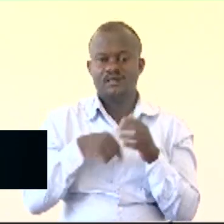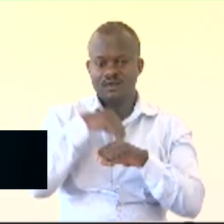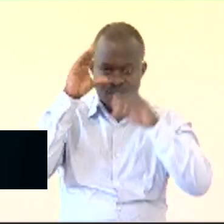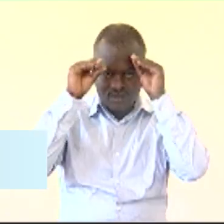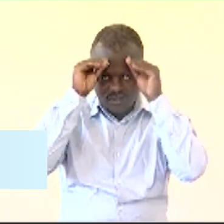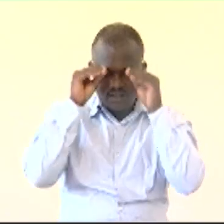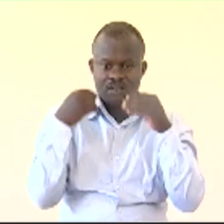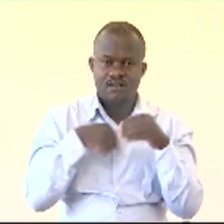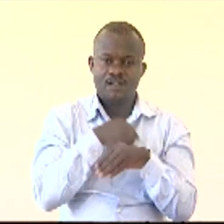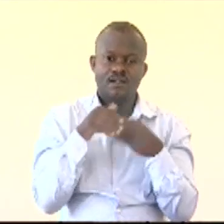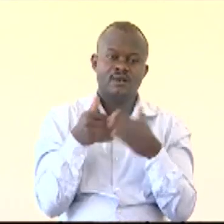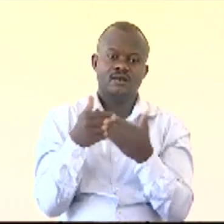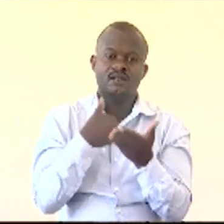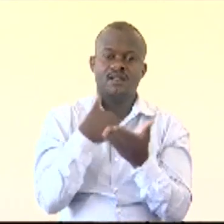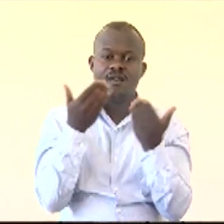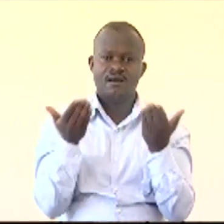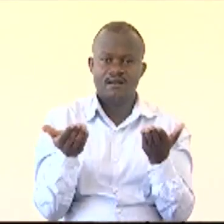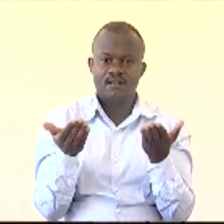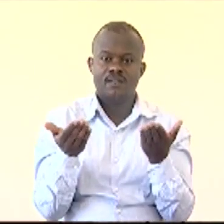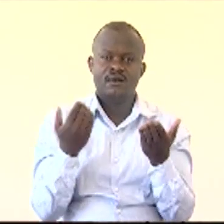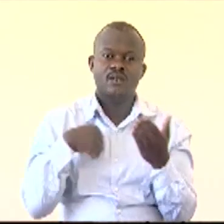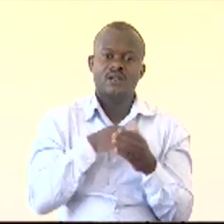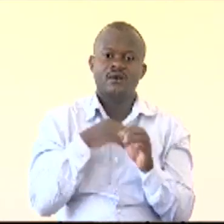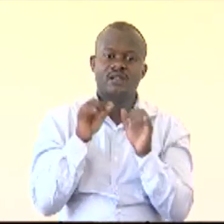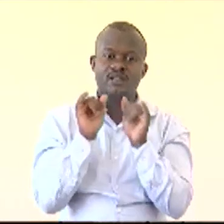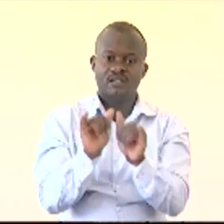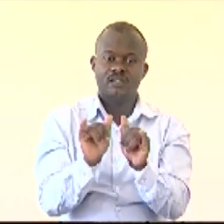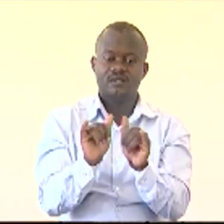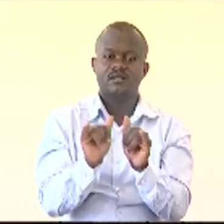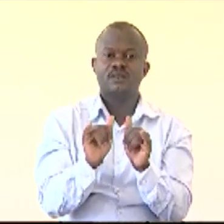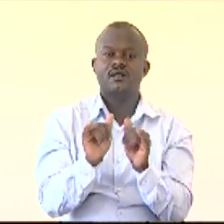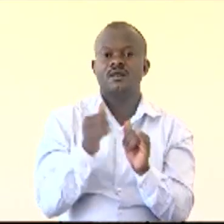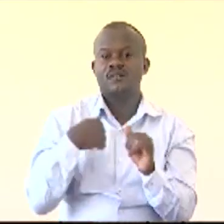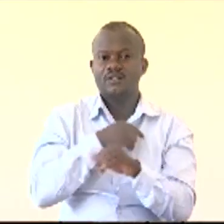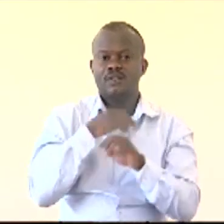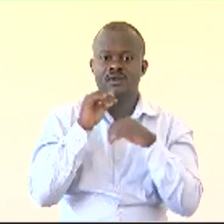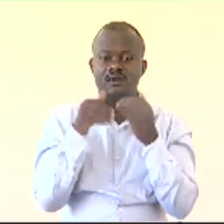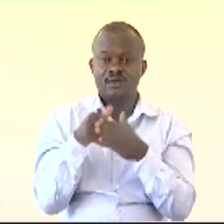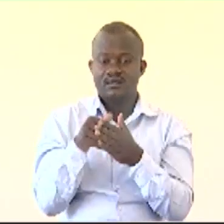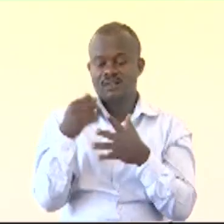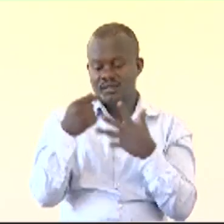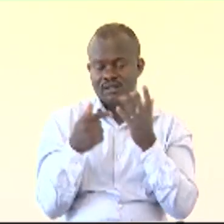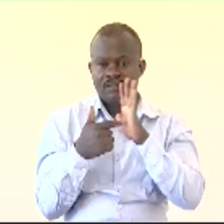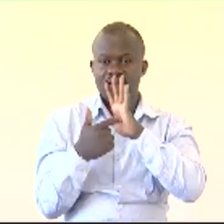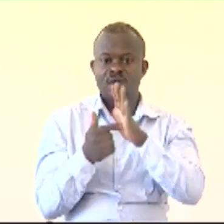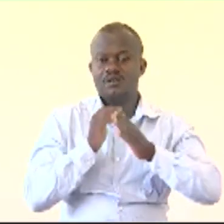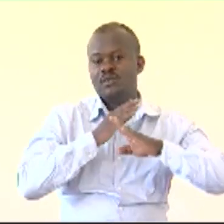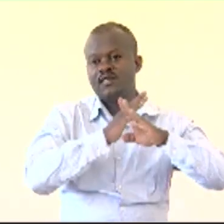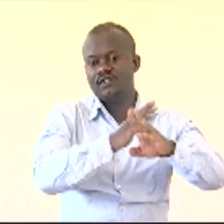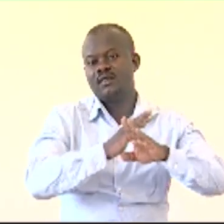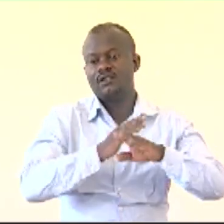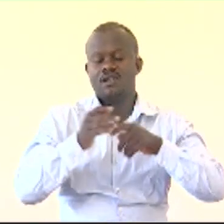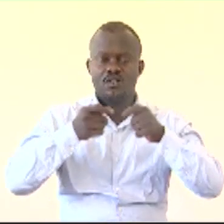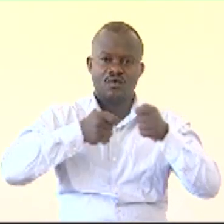lesson has, the lesson we are still on lesson 5, still on symptoms, prevention,